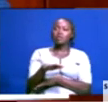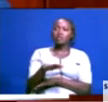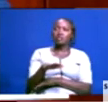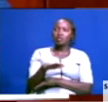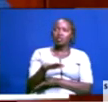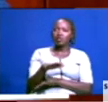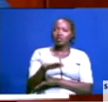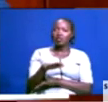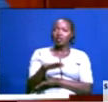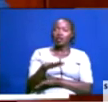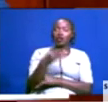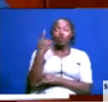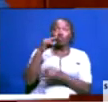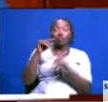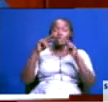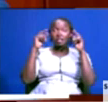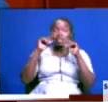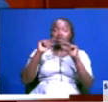for terror groups.